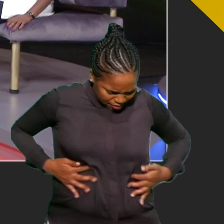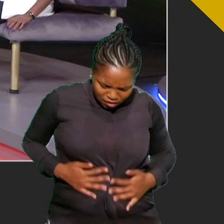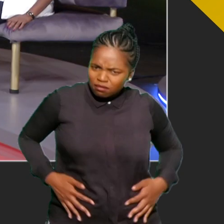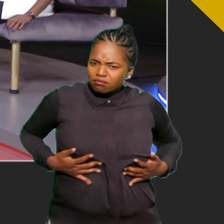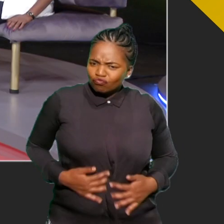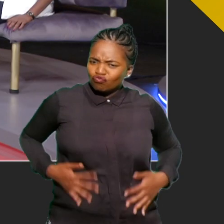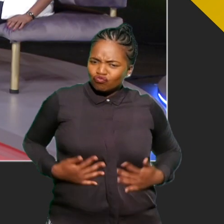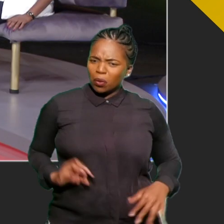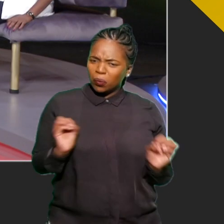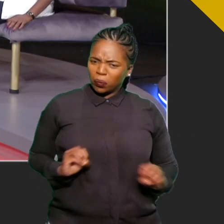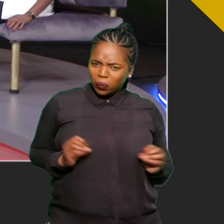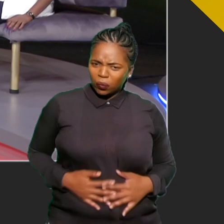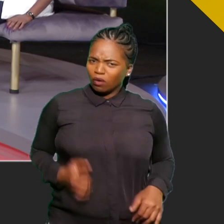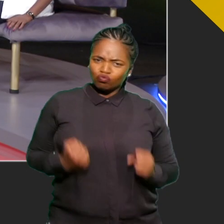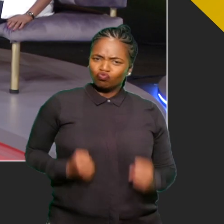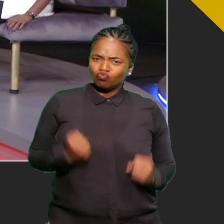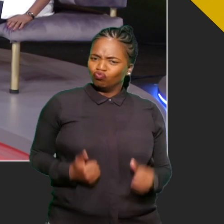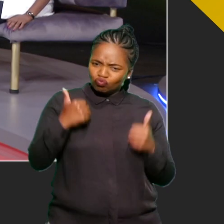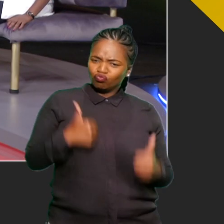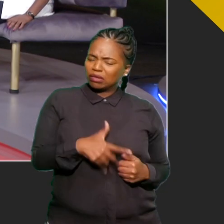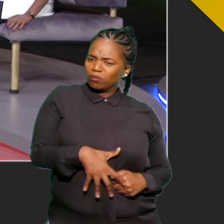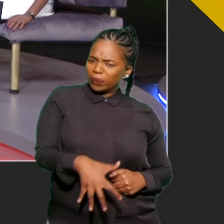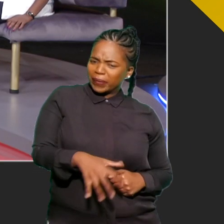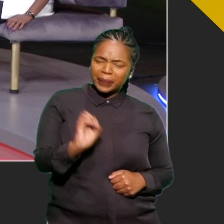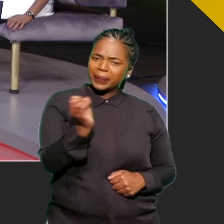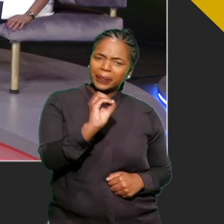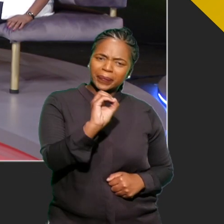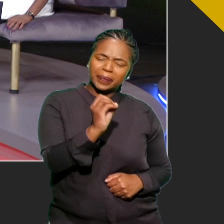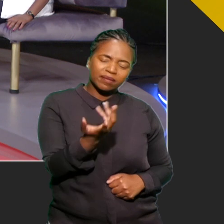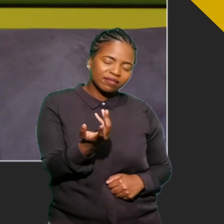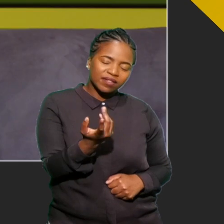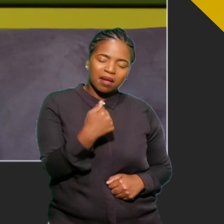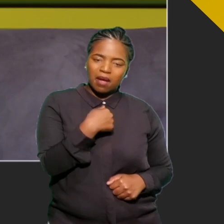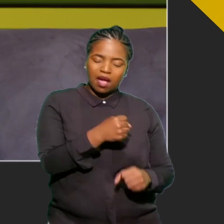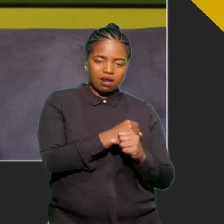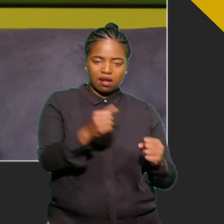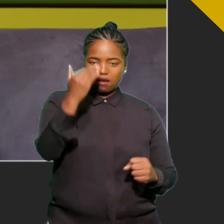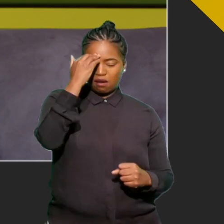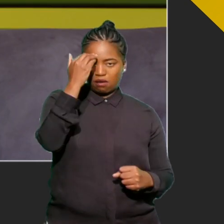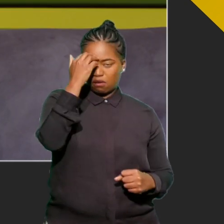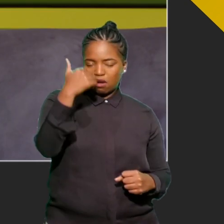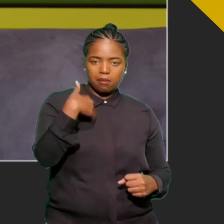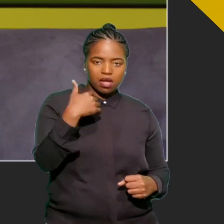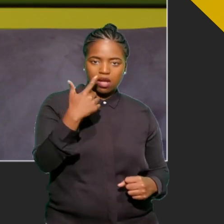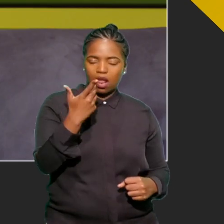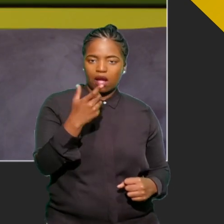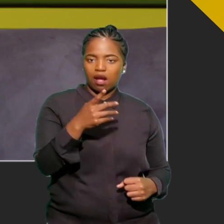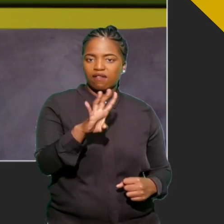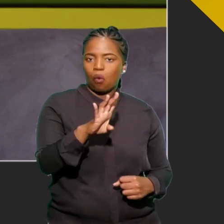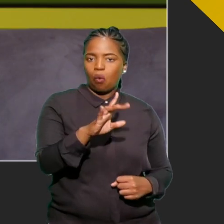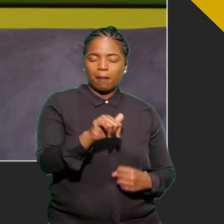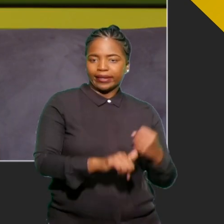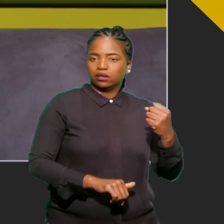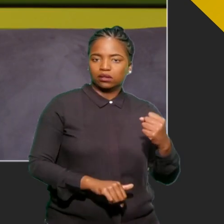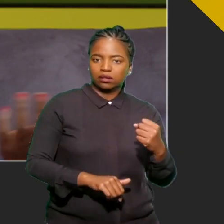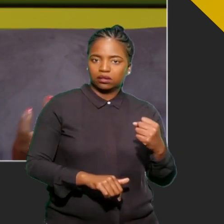only move to come. Yeah, I get pregnant. And even guys who know it's because Nicky sa kisa wani di period. So